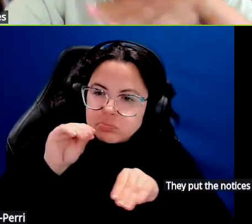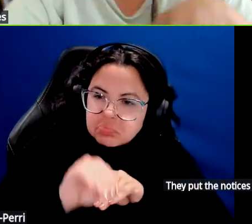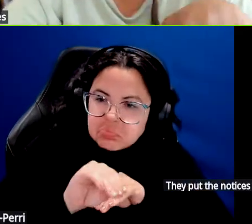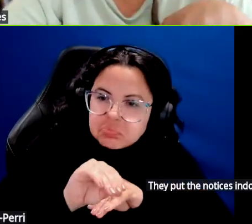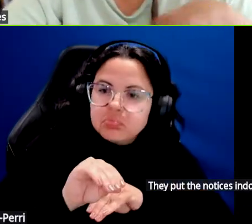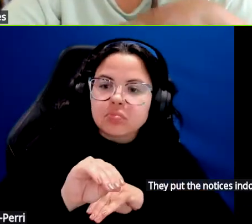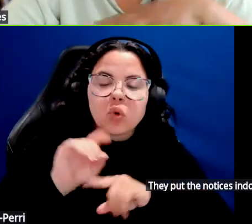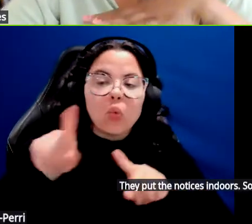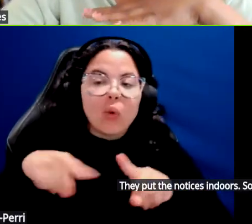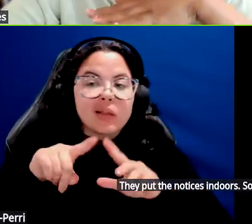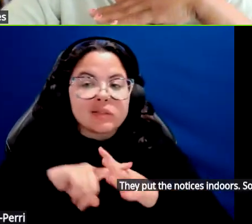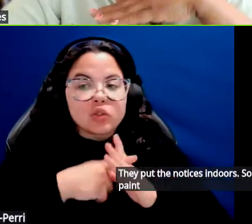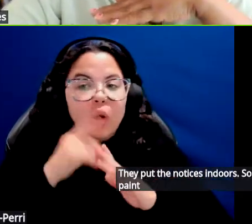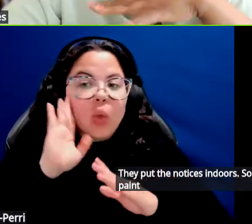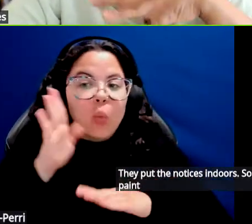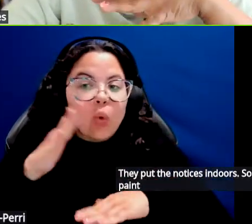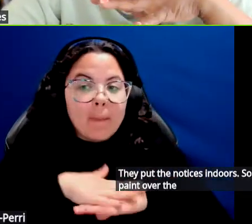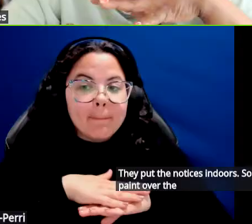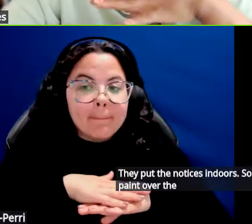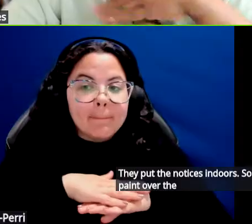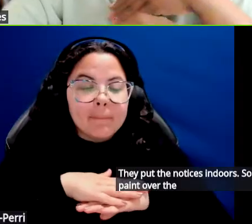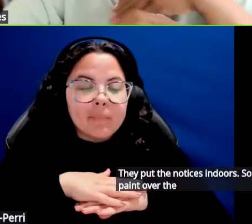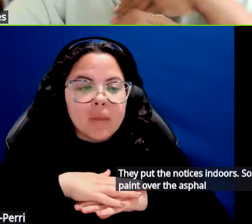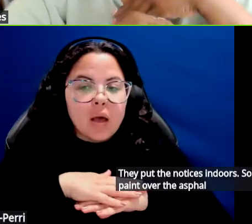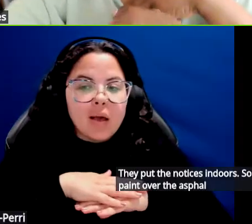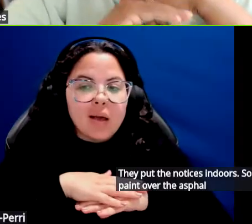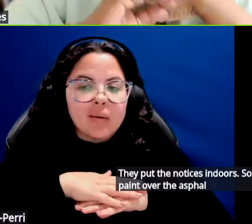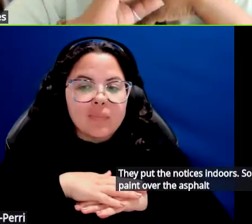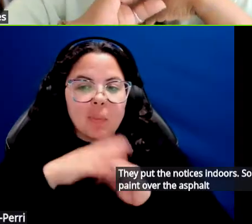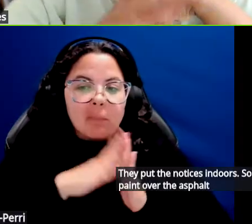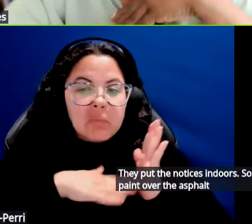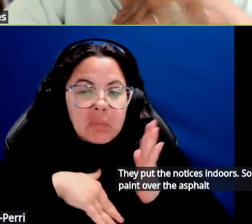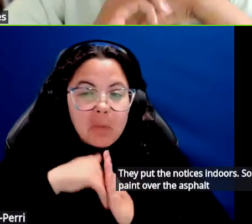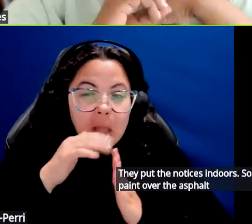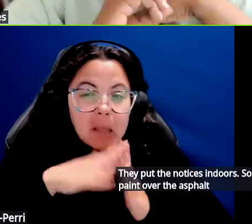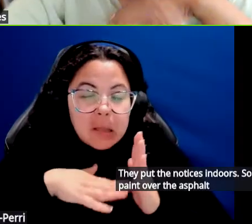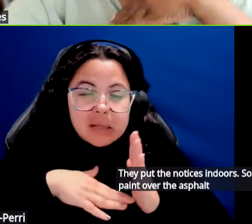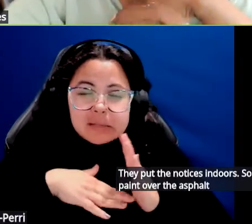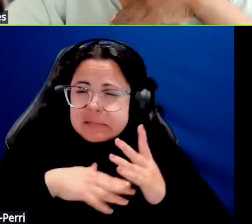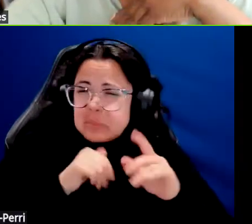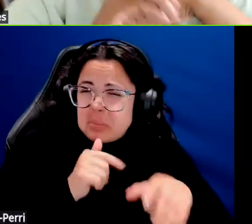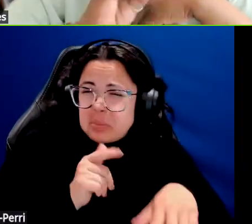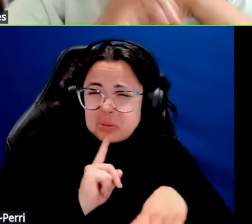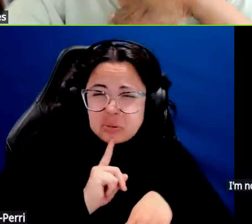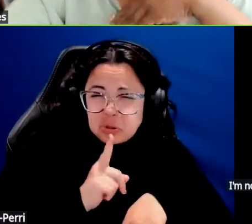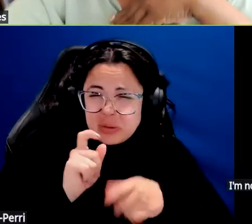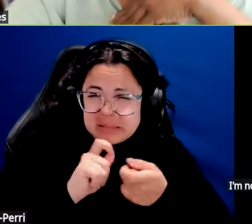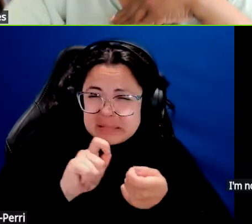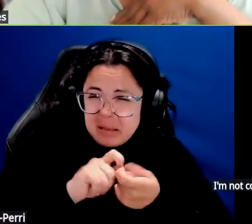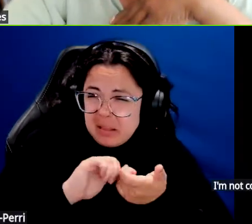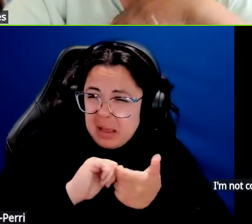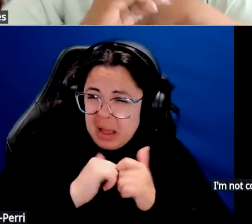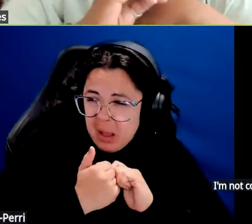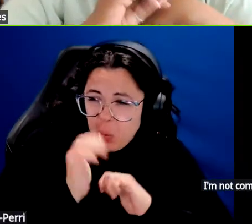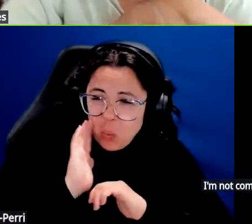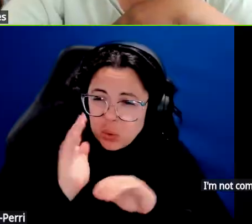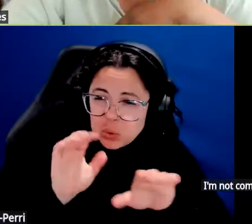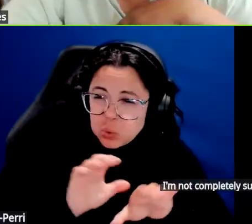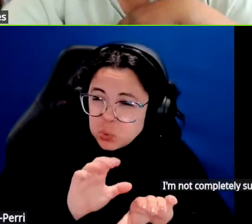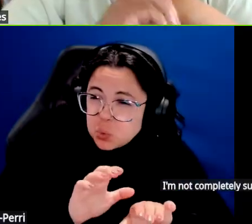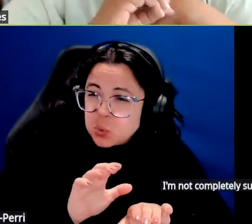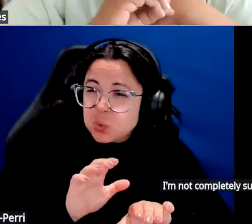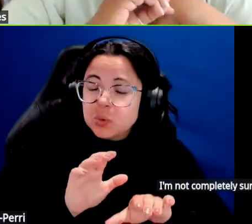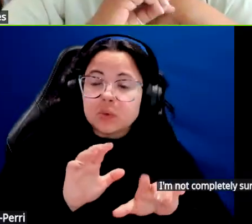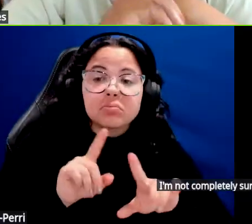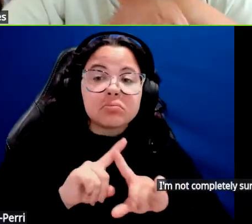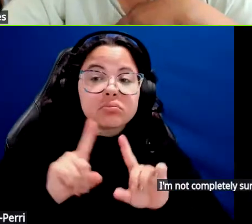going to paint over the asphalt. I'm not completely sure exactly how they're going to do it,